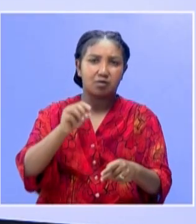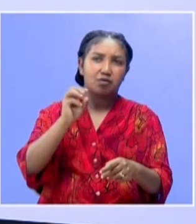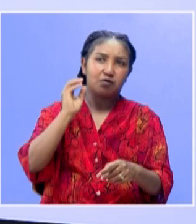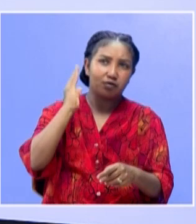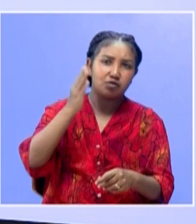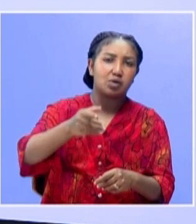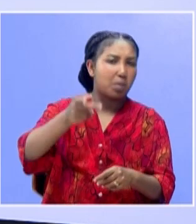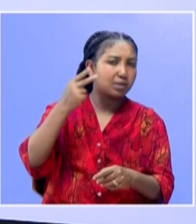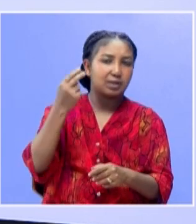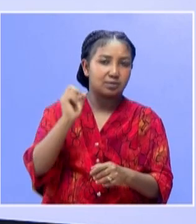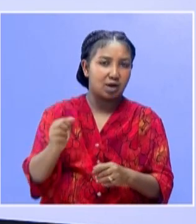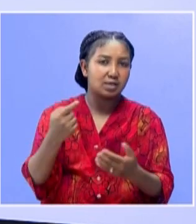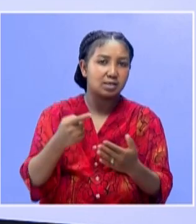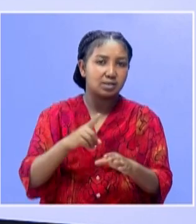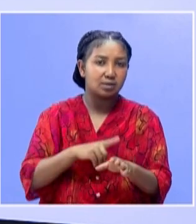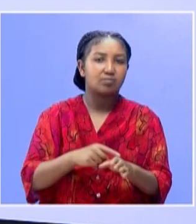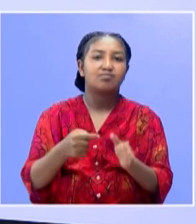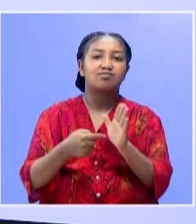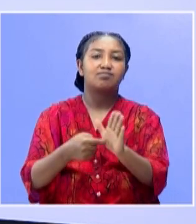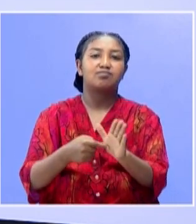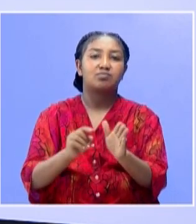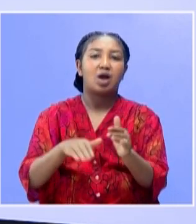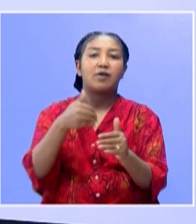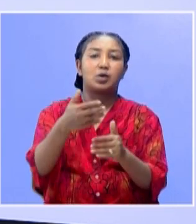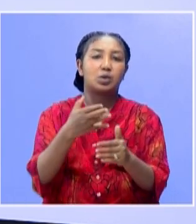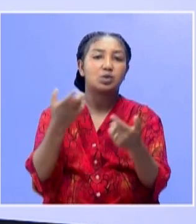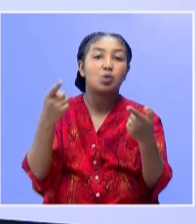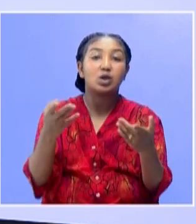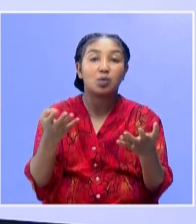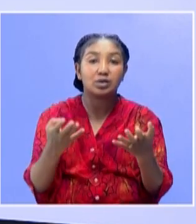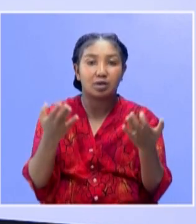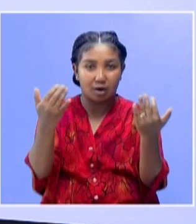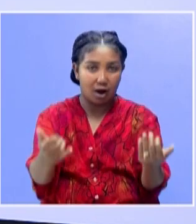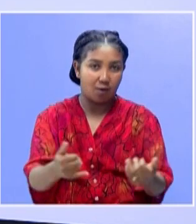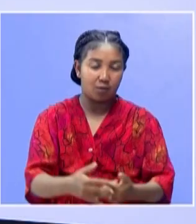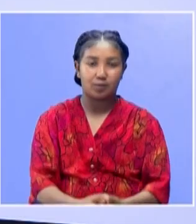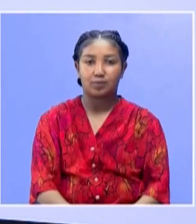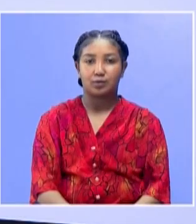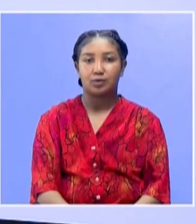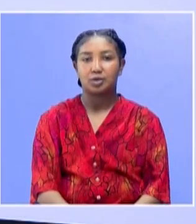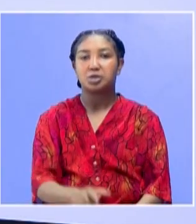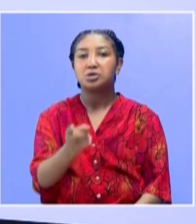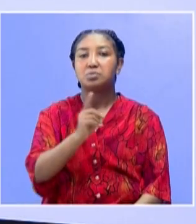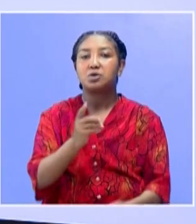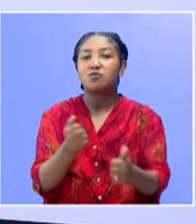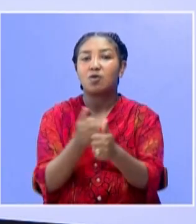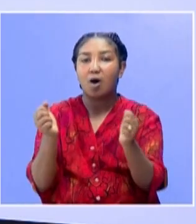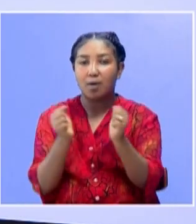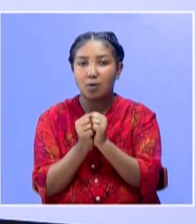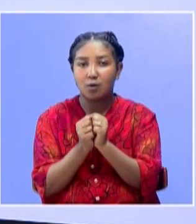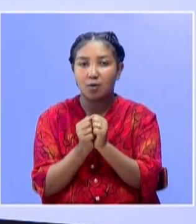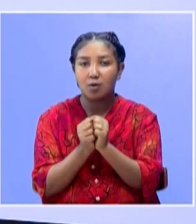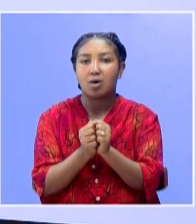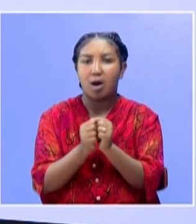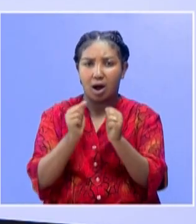right? So this time it is referring after you want. When do you want? Now. Then what does it follow?